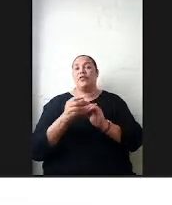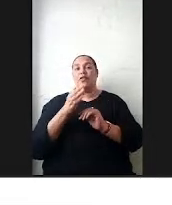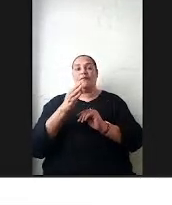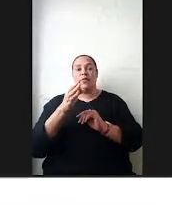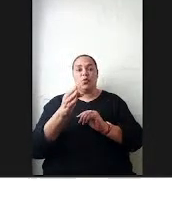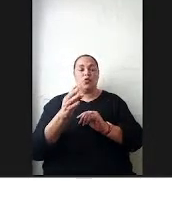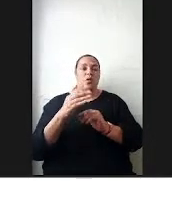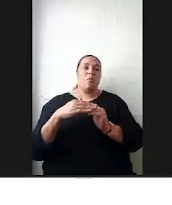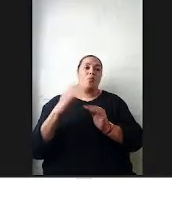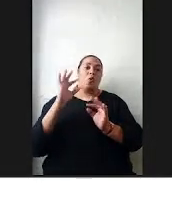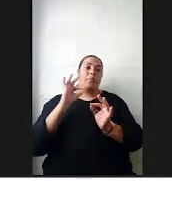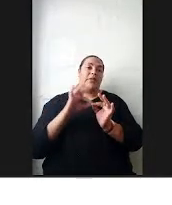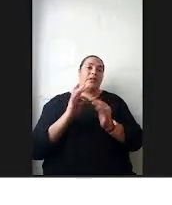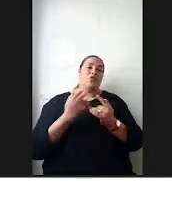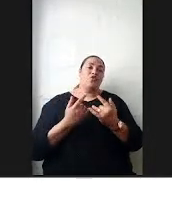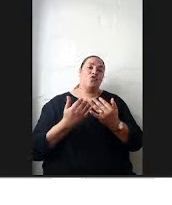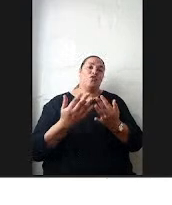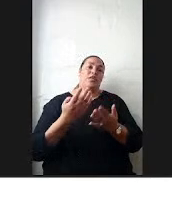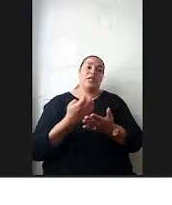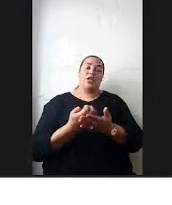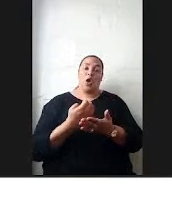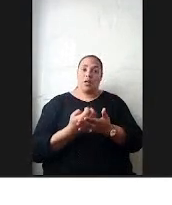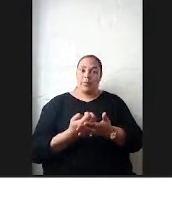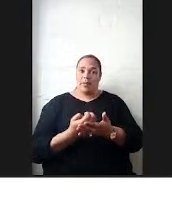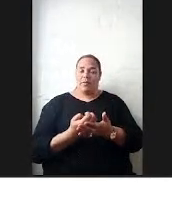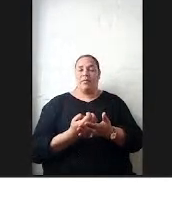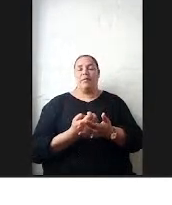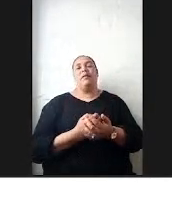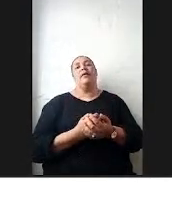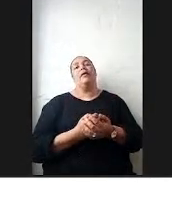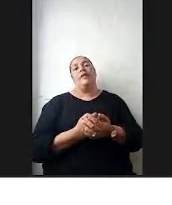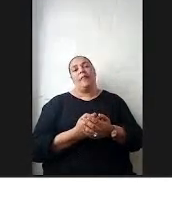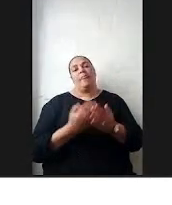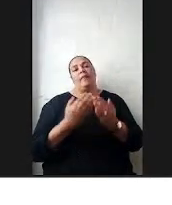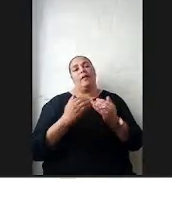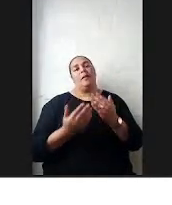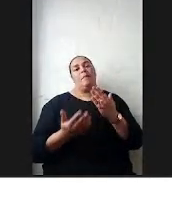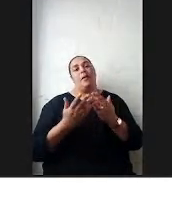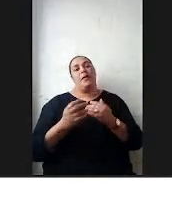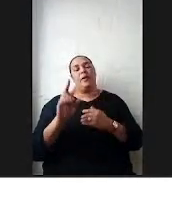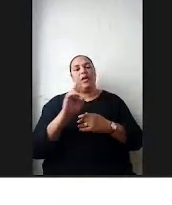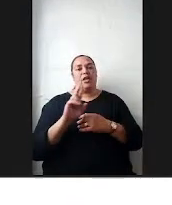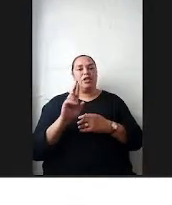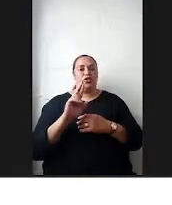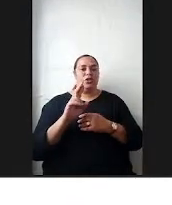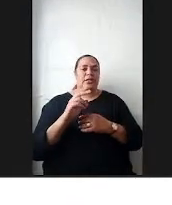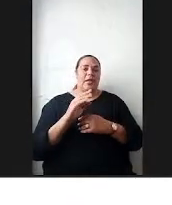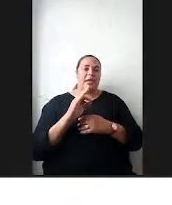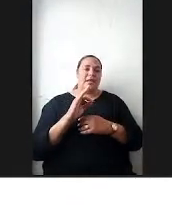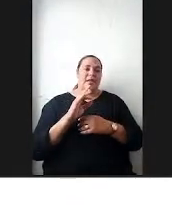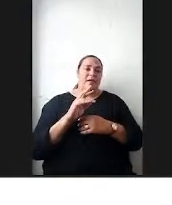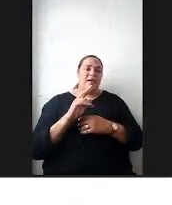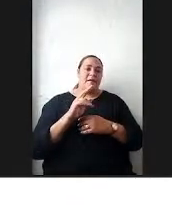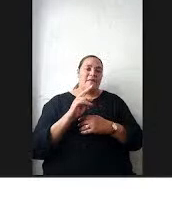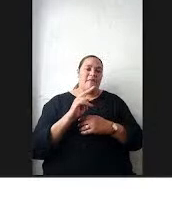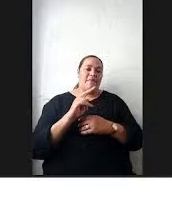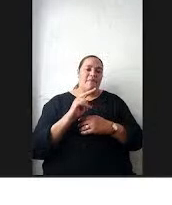around green economy? And then maybe Rashid and Faye, if you could talk to the